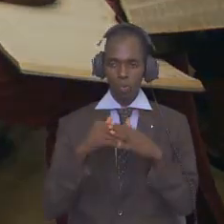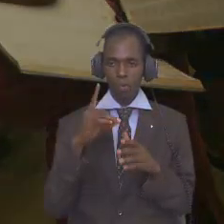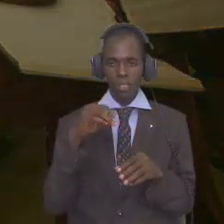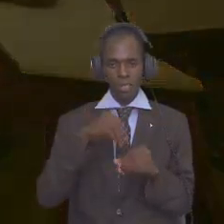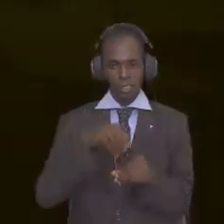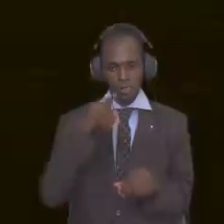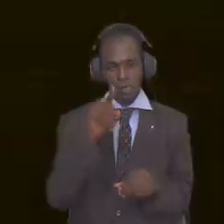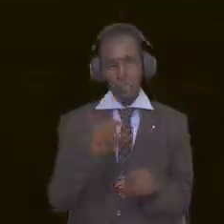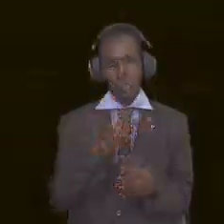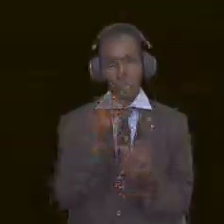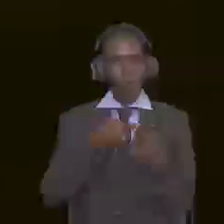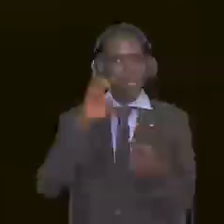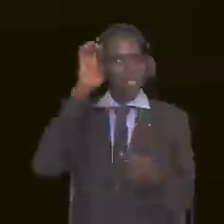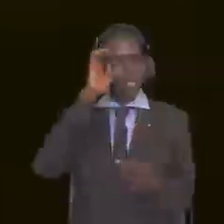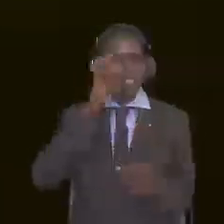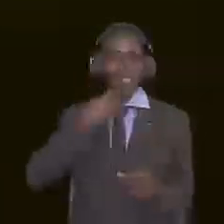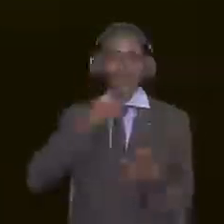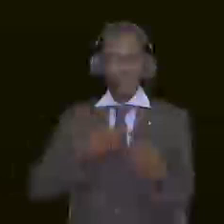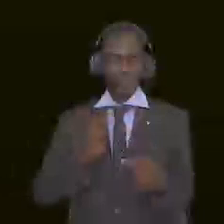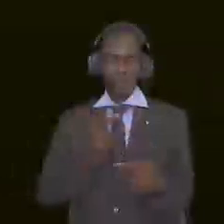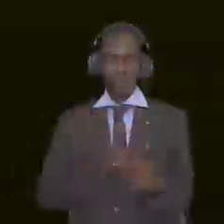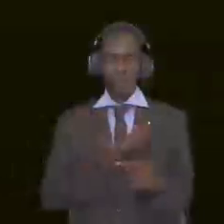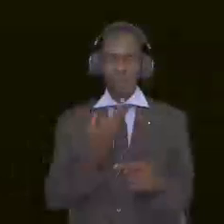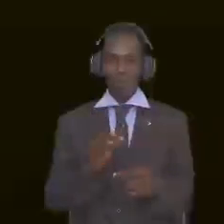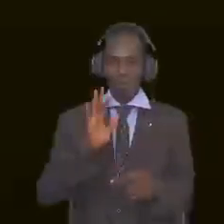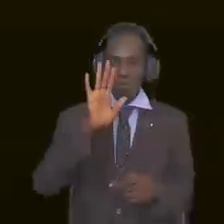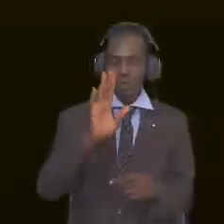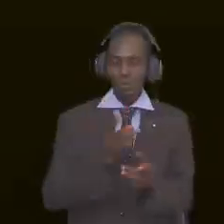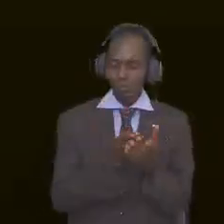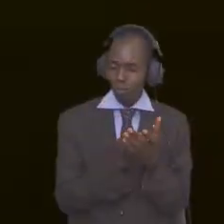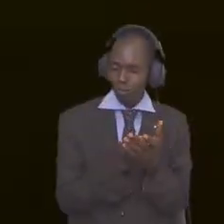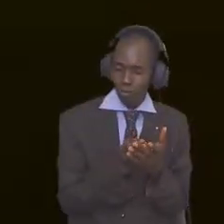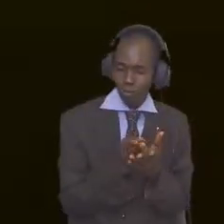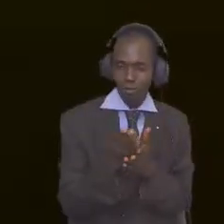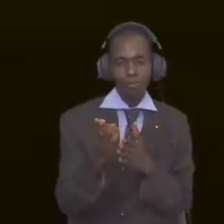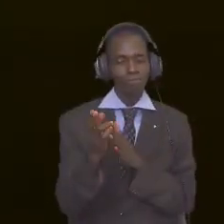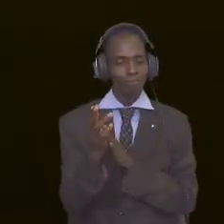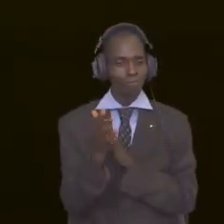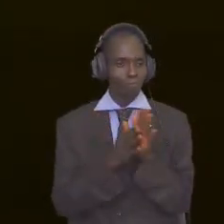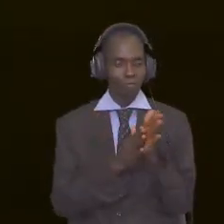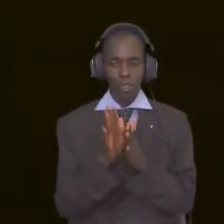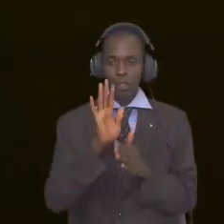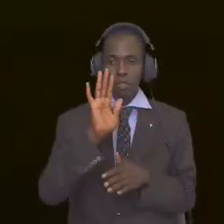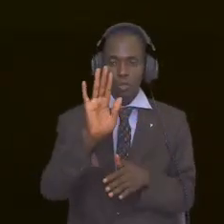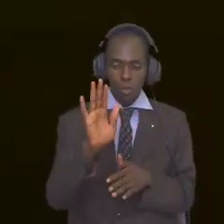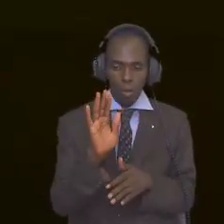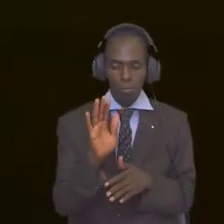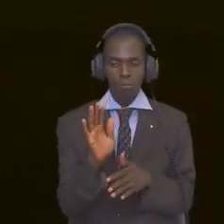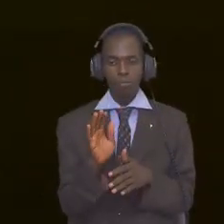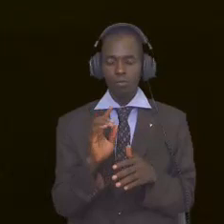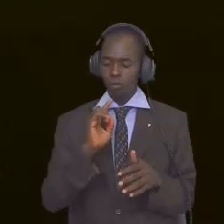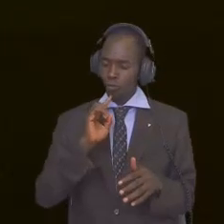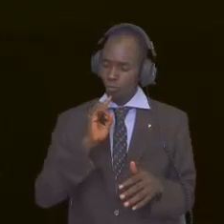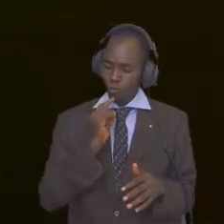he told us of your earnest desire, your mourning, and your